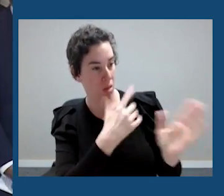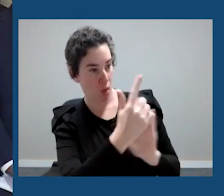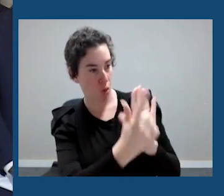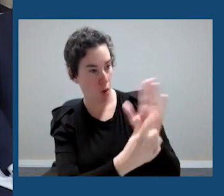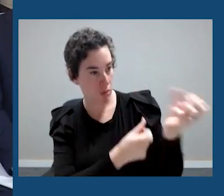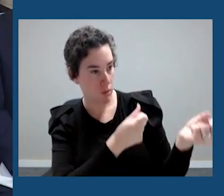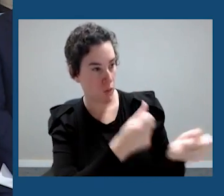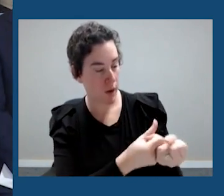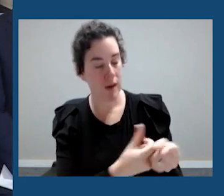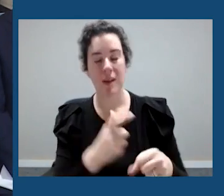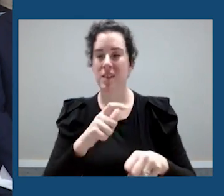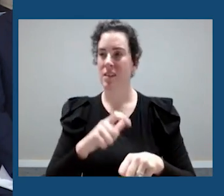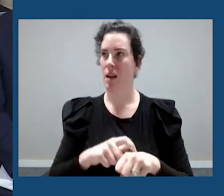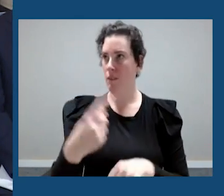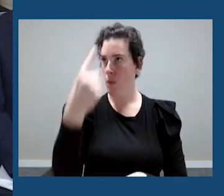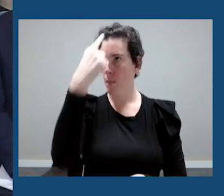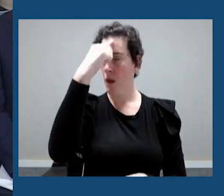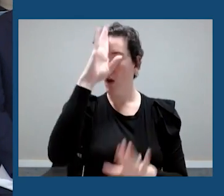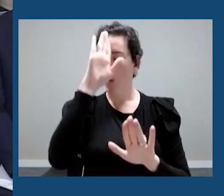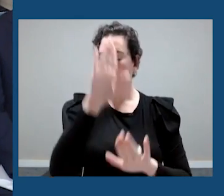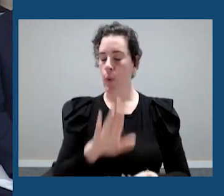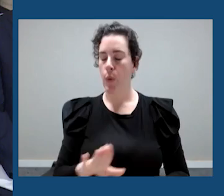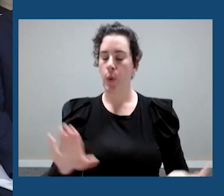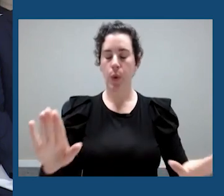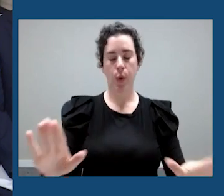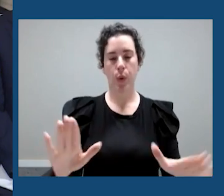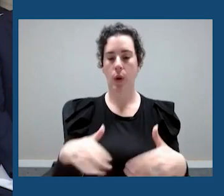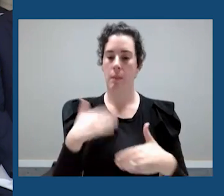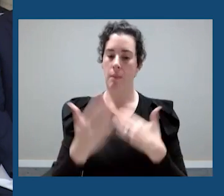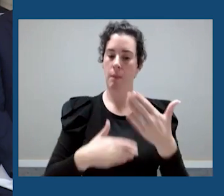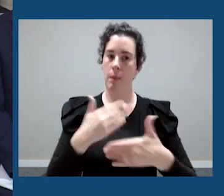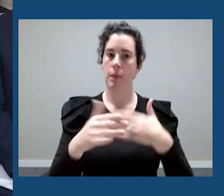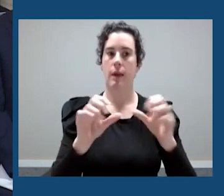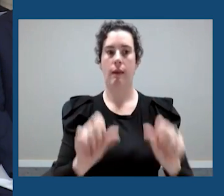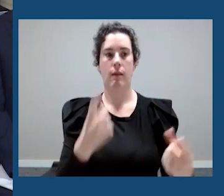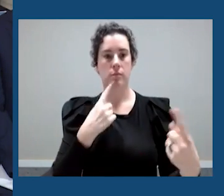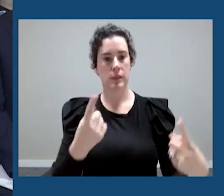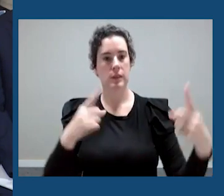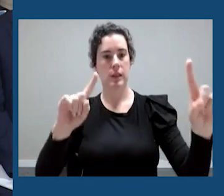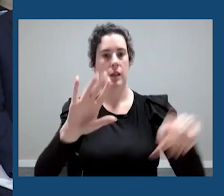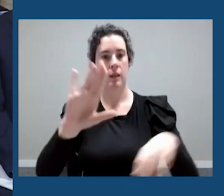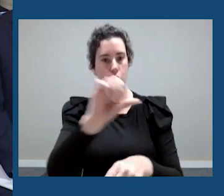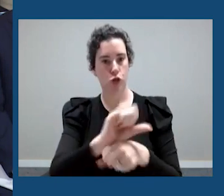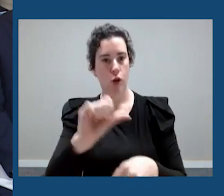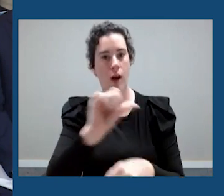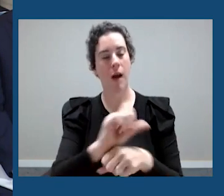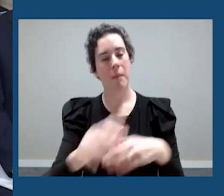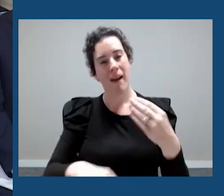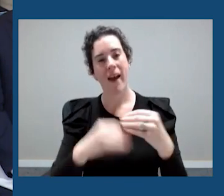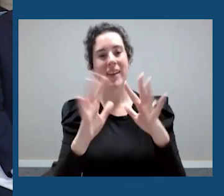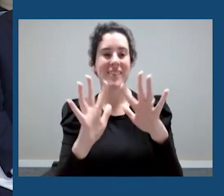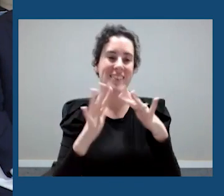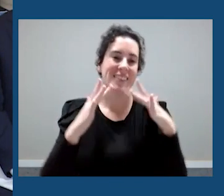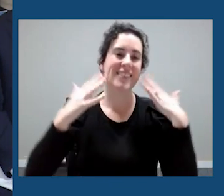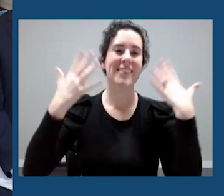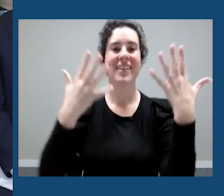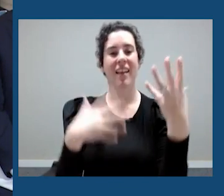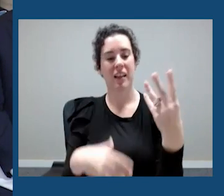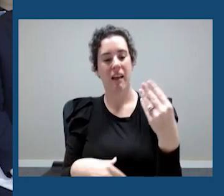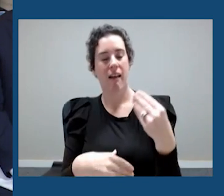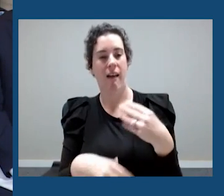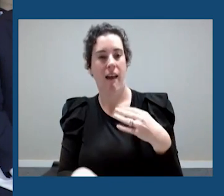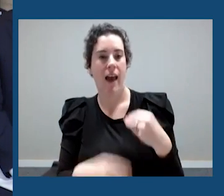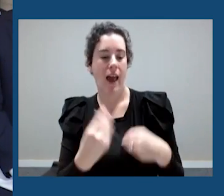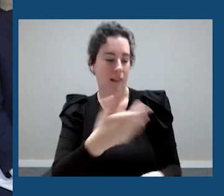security and peace of mind so they can focus on what they do best. Add that charm and that spice and that flavor to our communities and bring